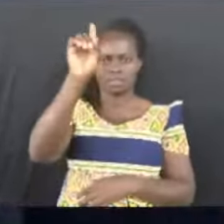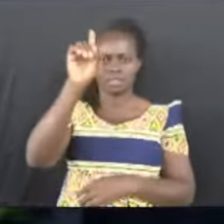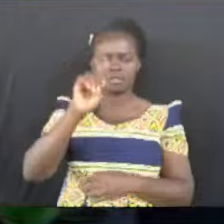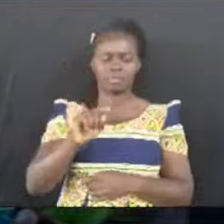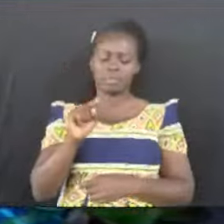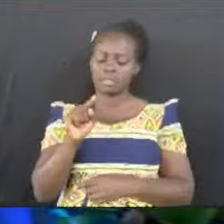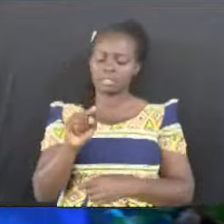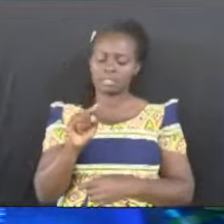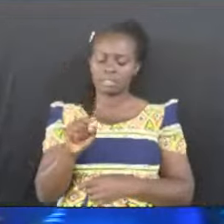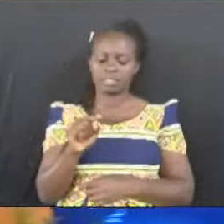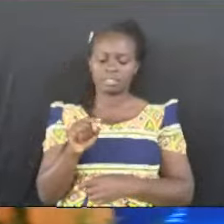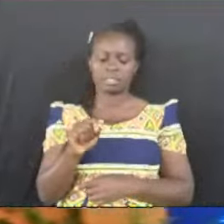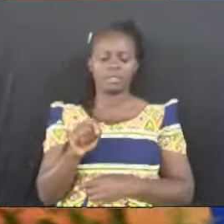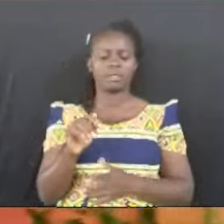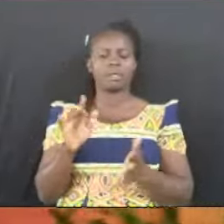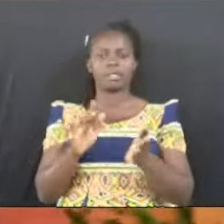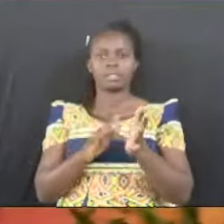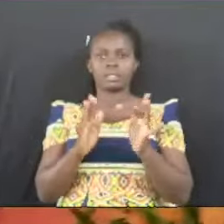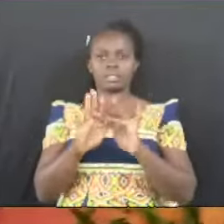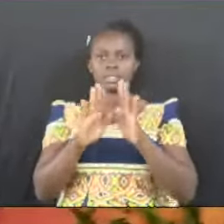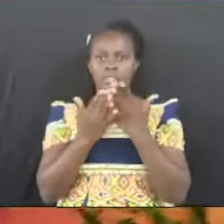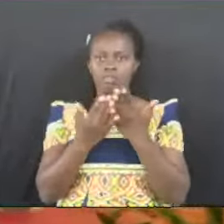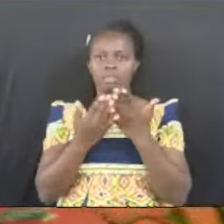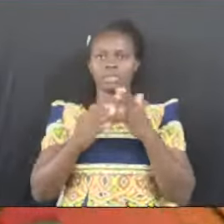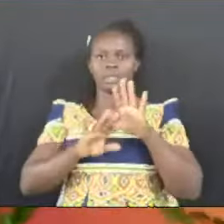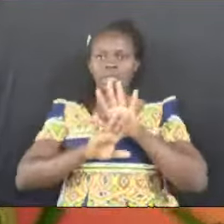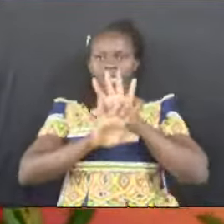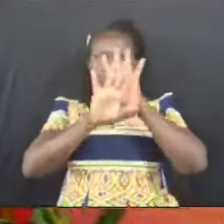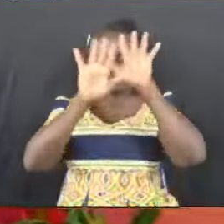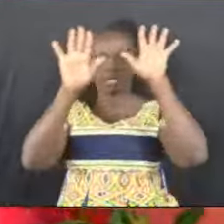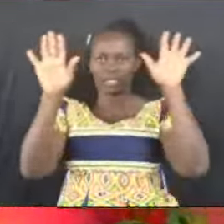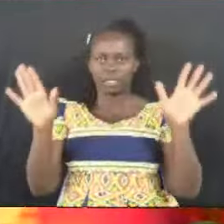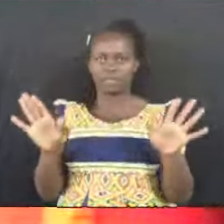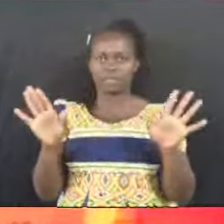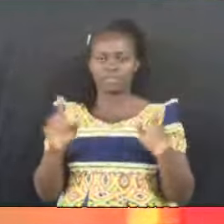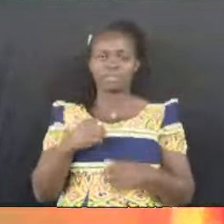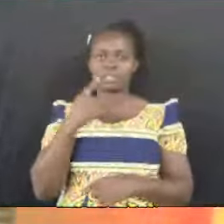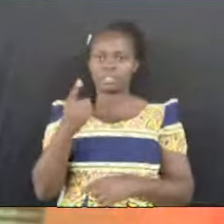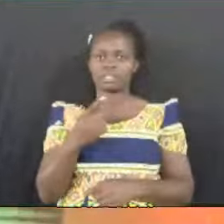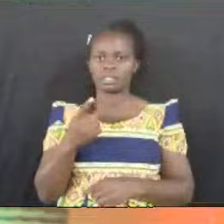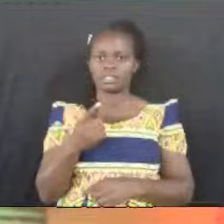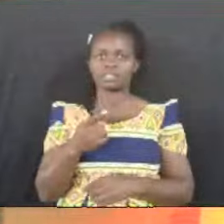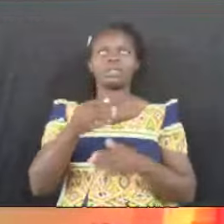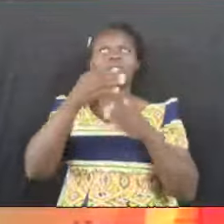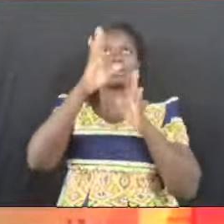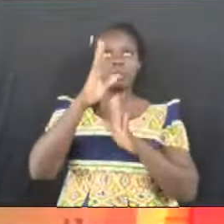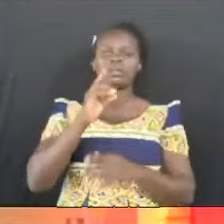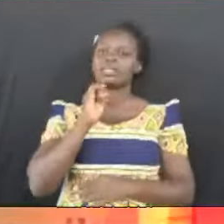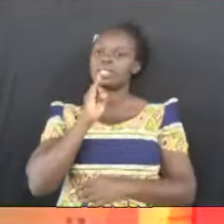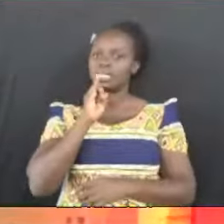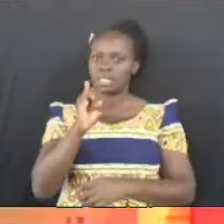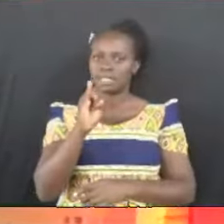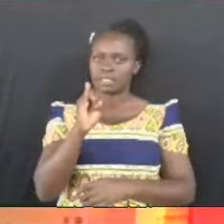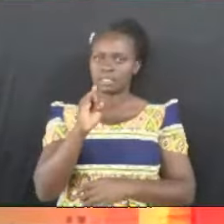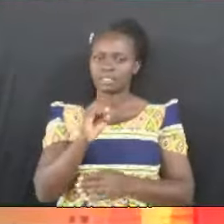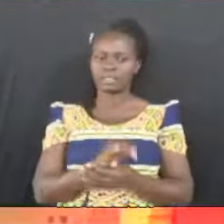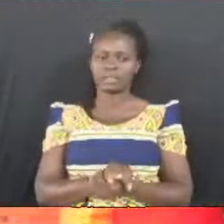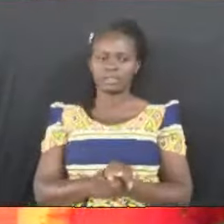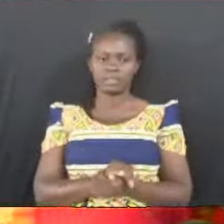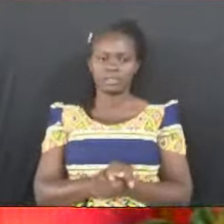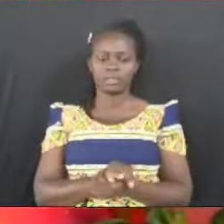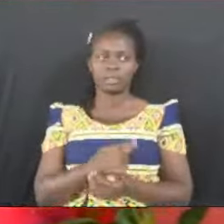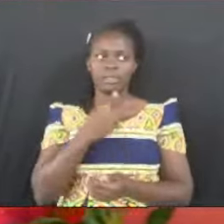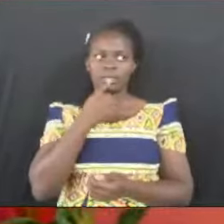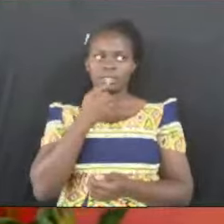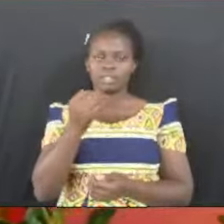this. The one who was, who is, and who is to come, Jesus Christ. So, the